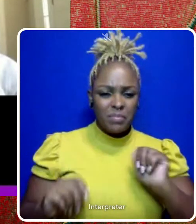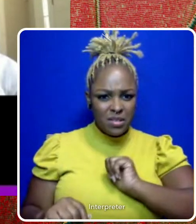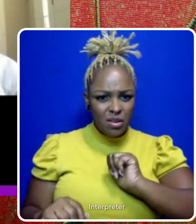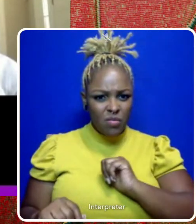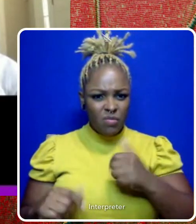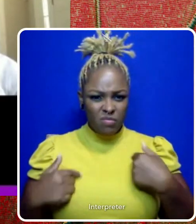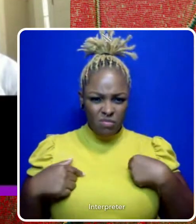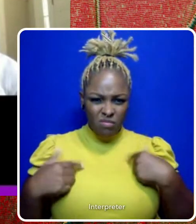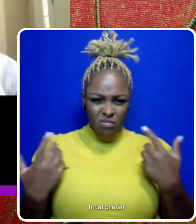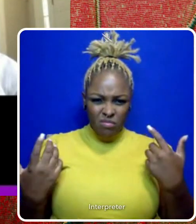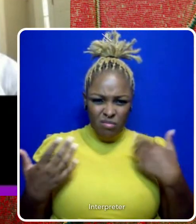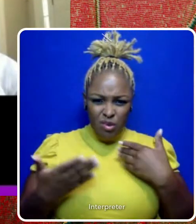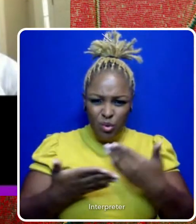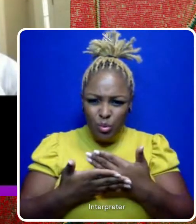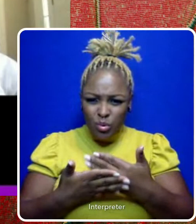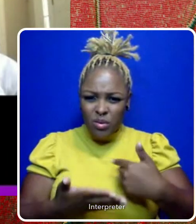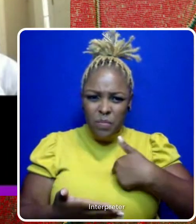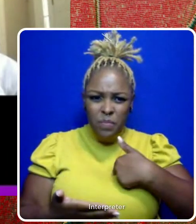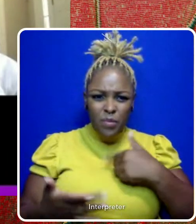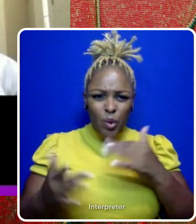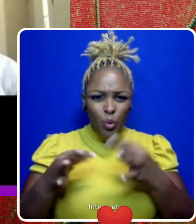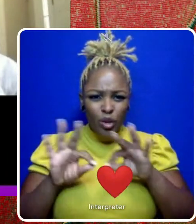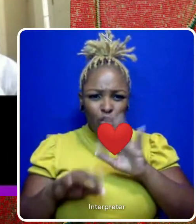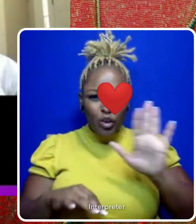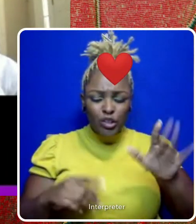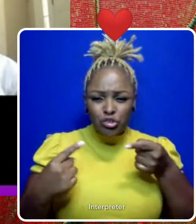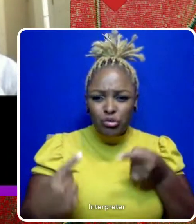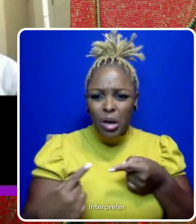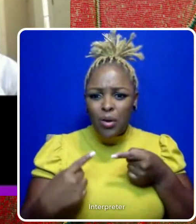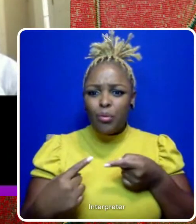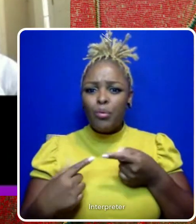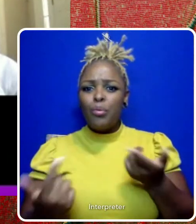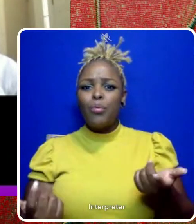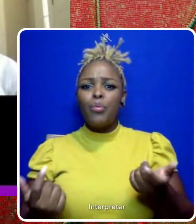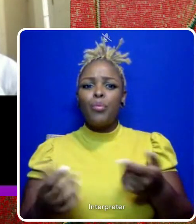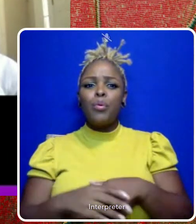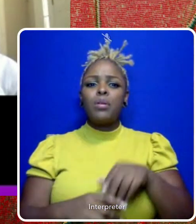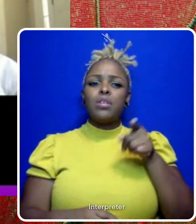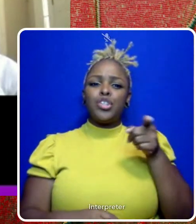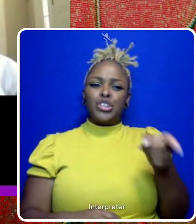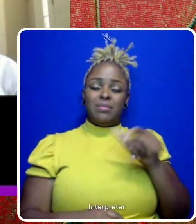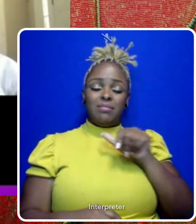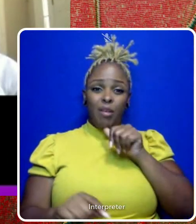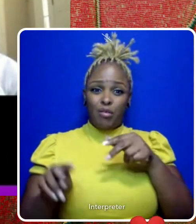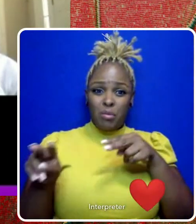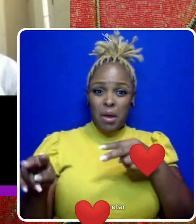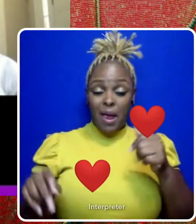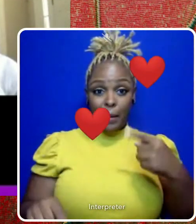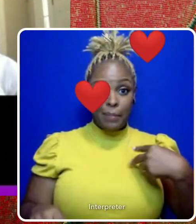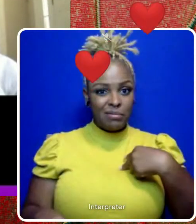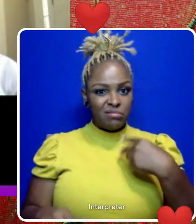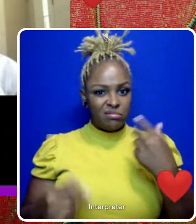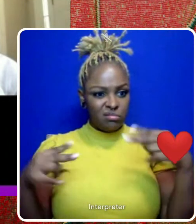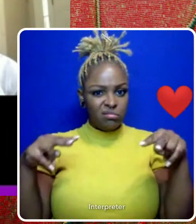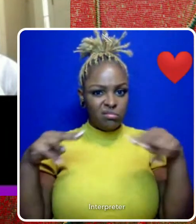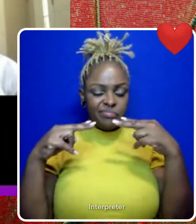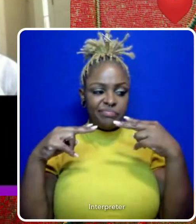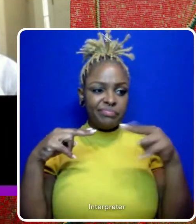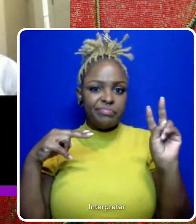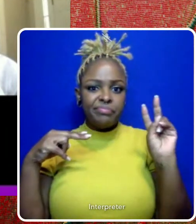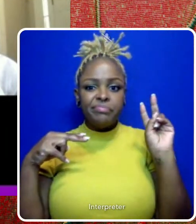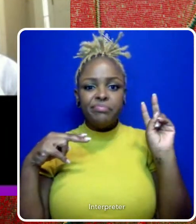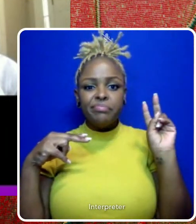don't look at me. Inches above everything that has happened to you. Our veins slip through our pores. Maybe now you can listen to this